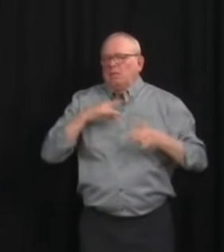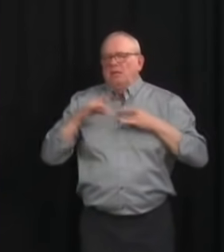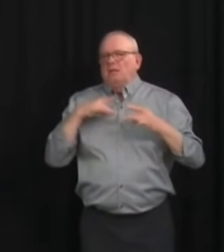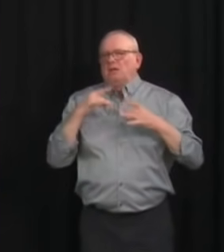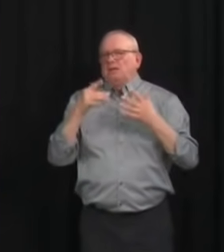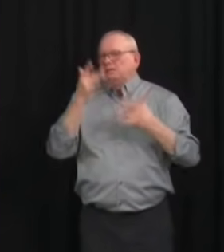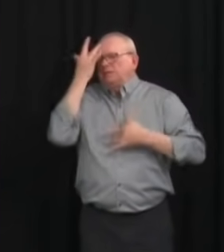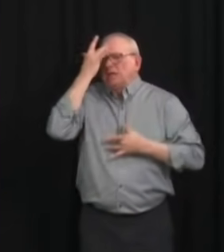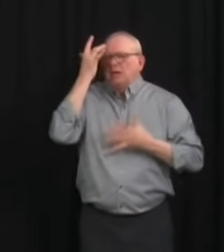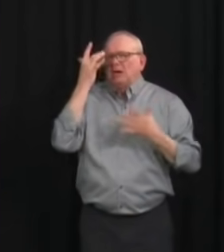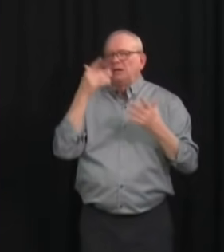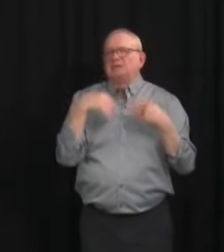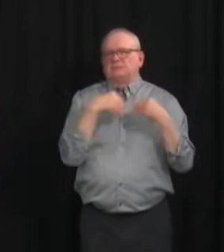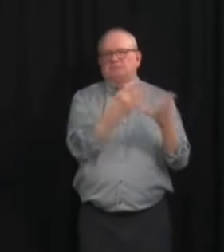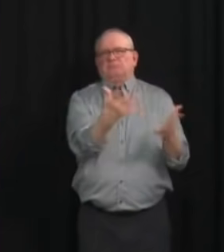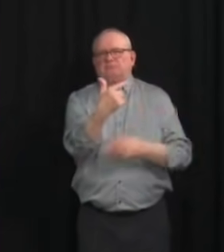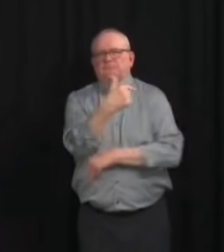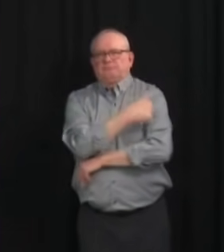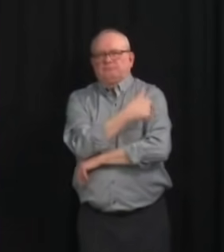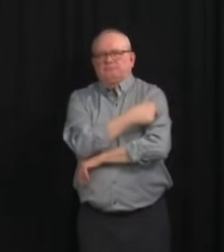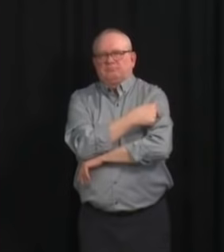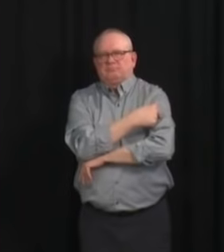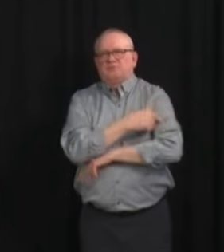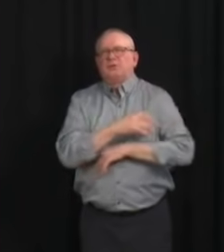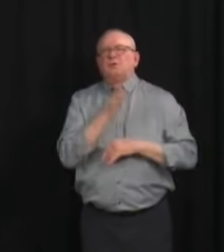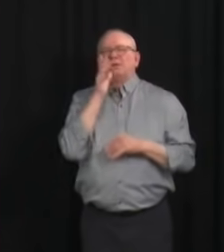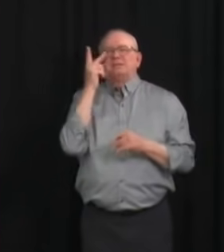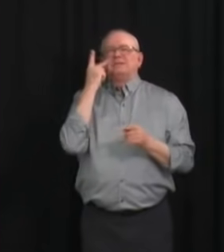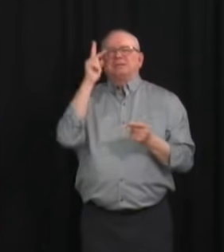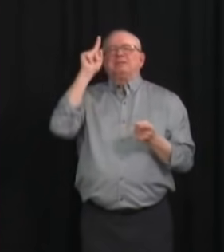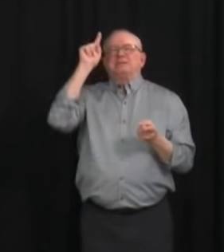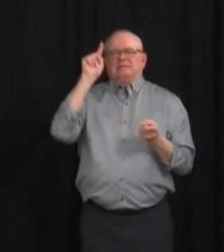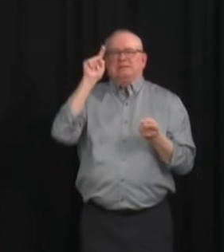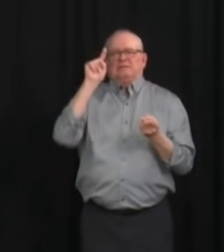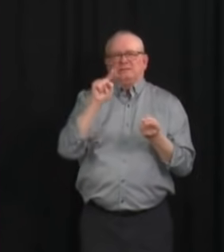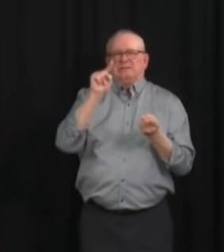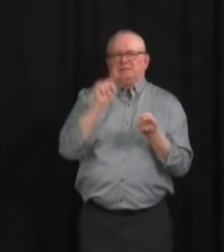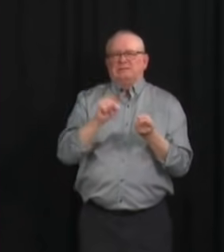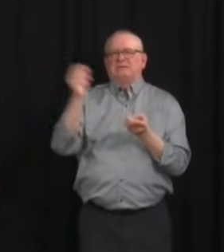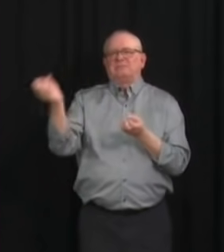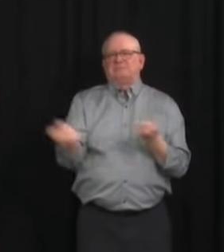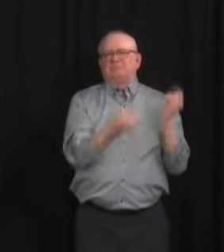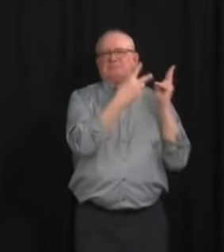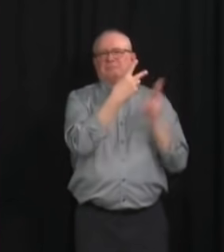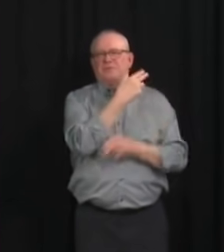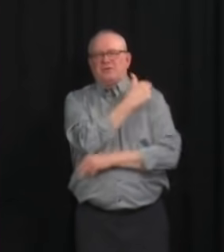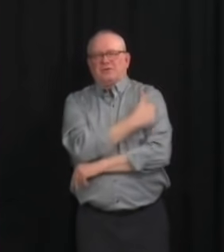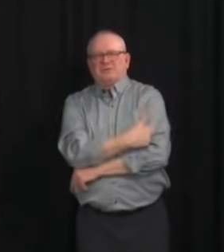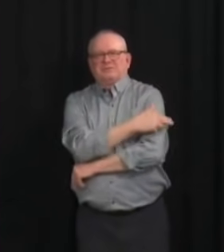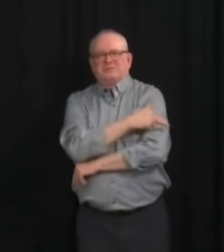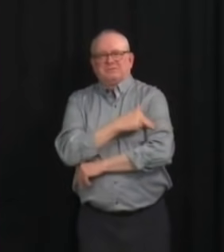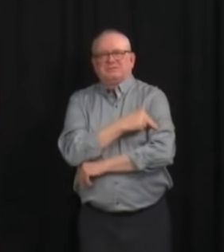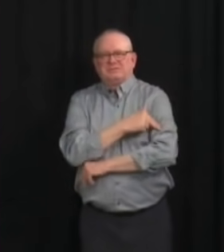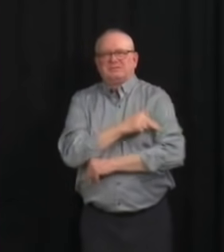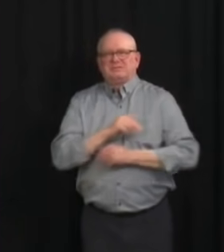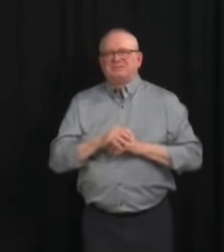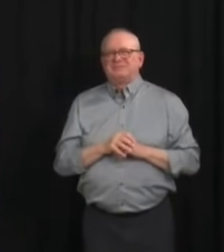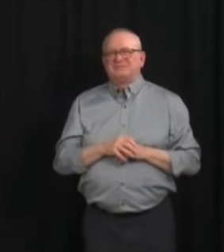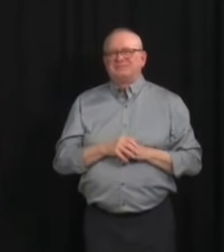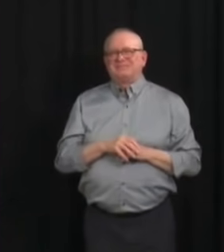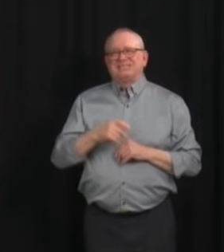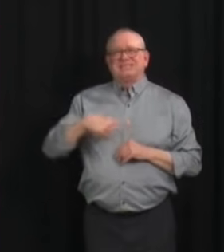get infected ending up in hospital. But it's still very critical. All we need to do is look at what's happening in Ontario. That is real.